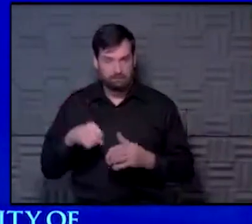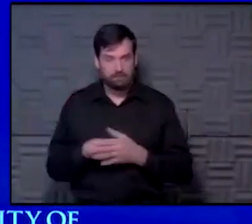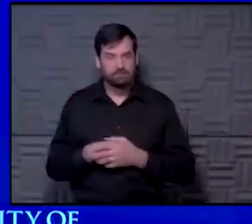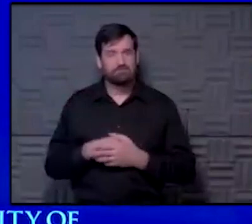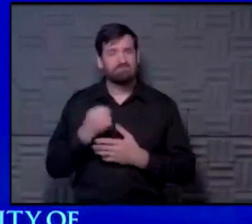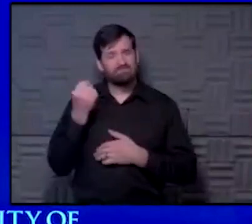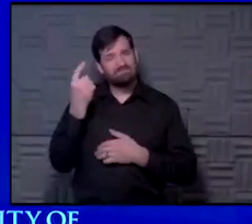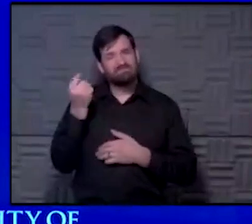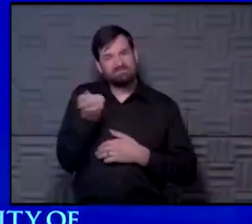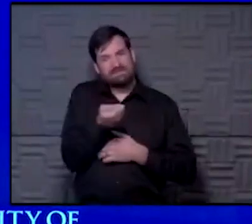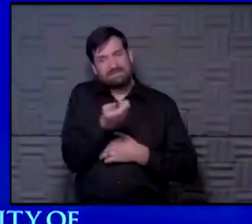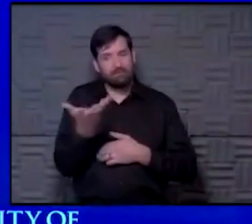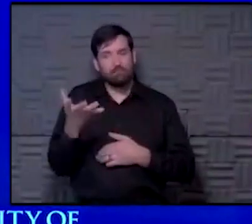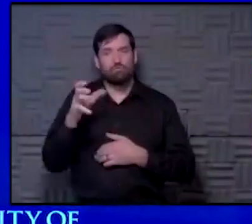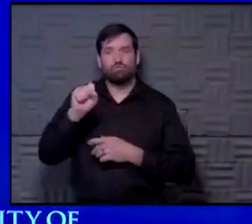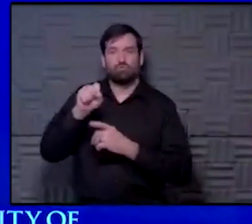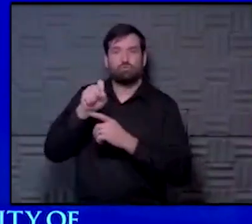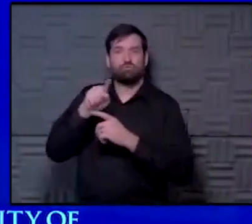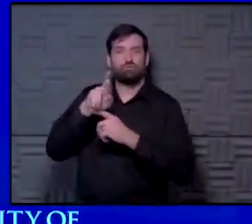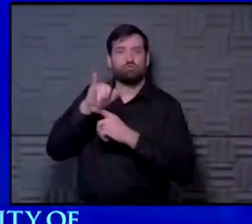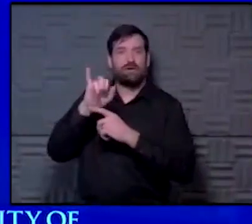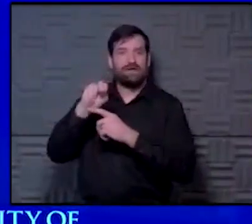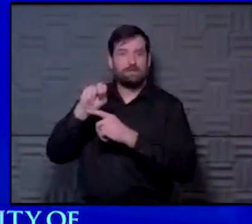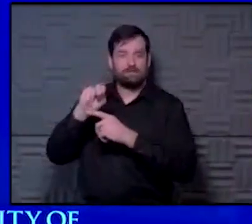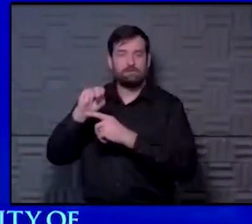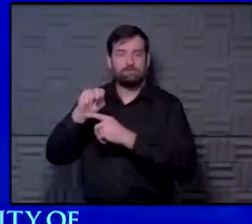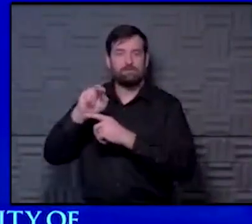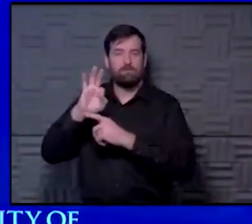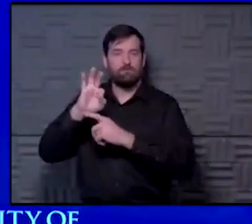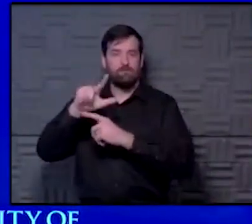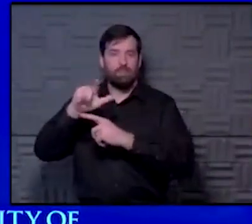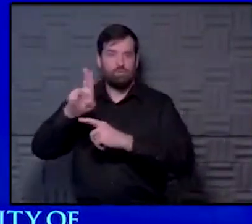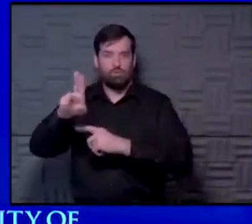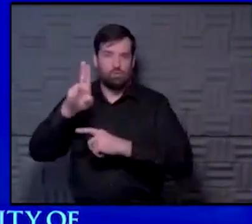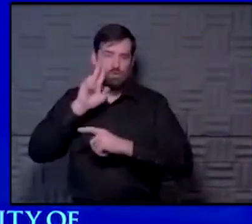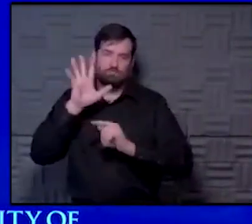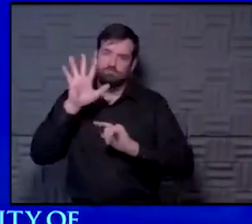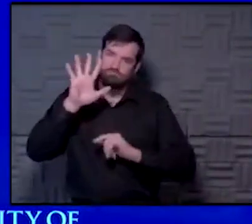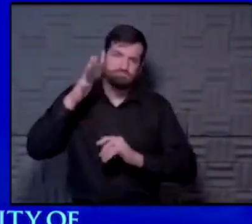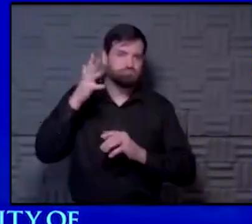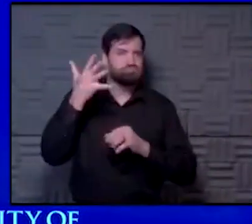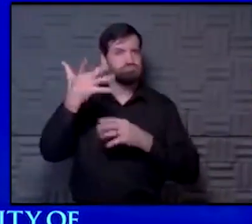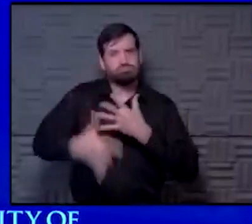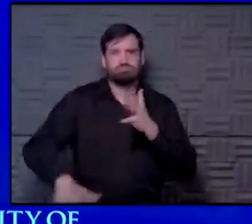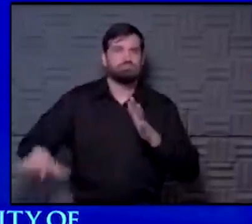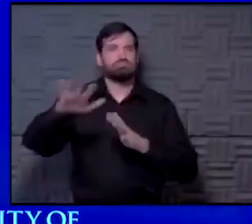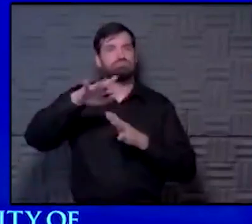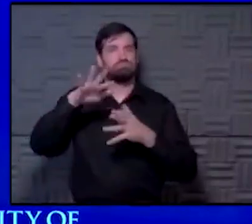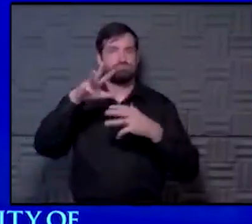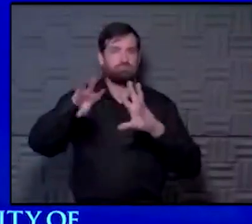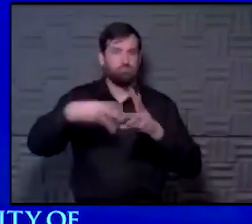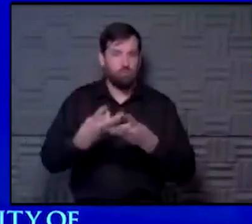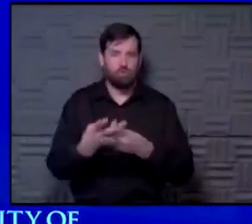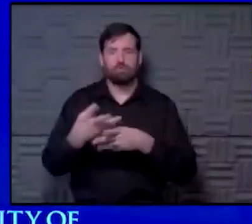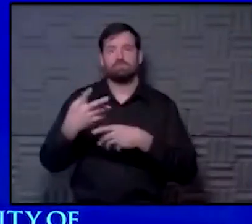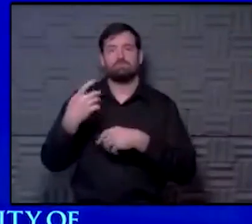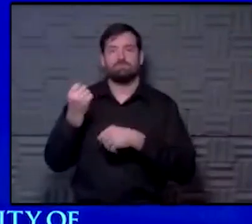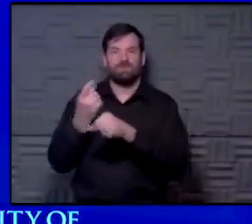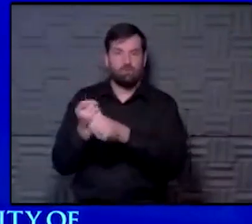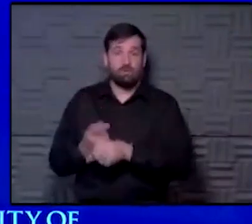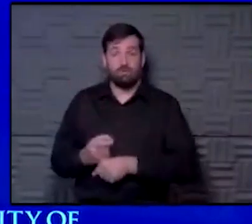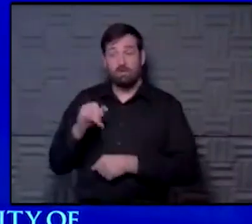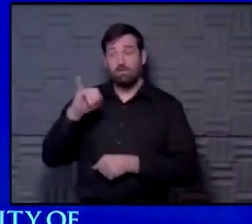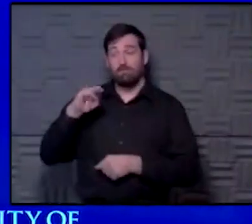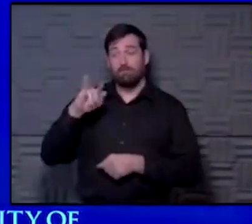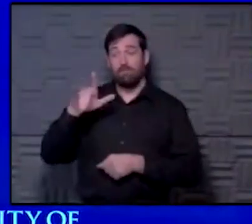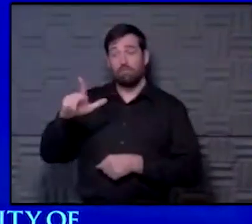are multiple strains of influenza that circulate the globe every year. And the influenza shot each year